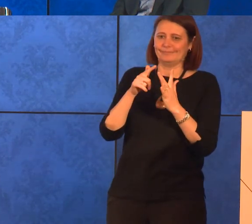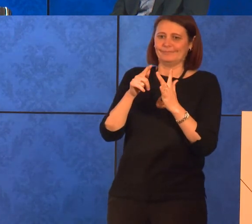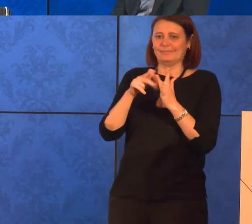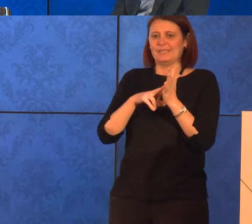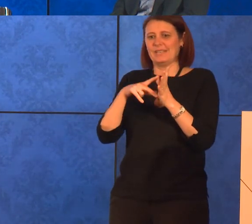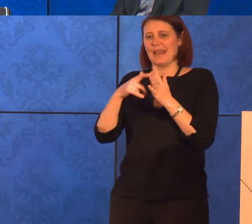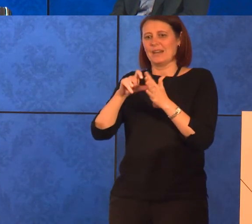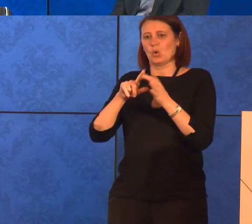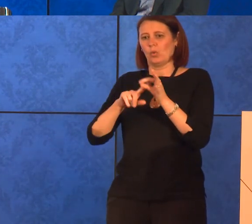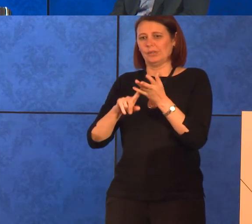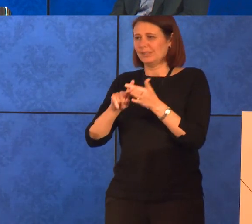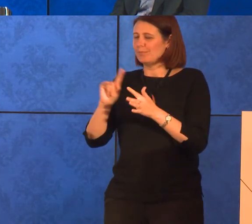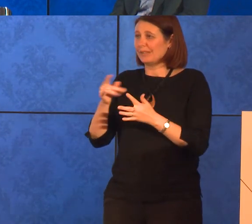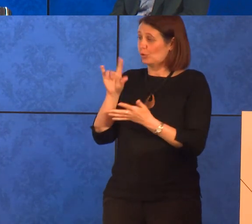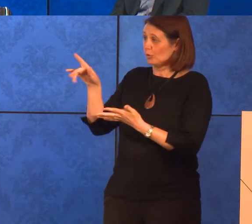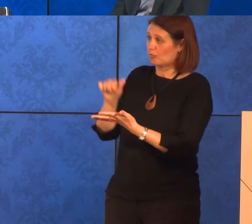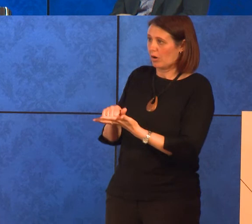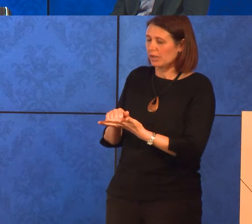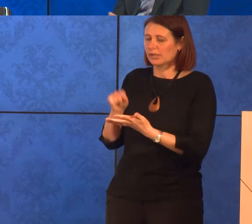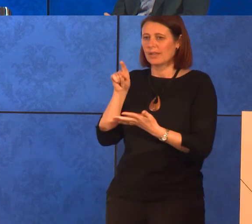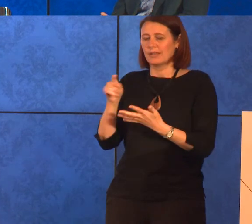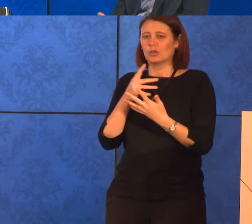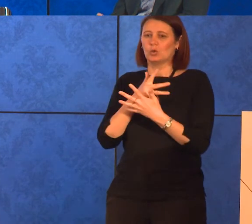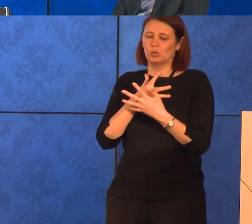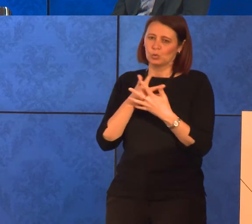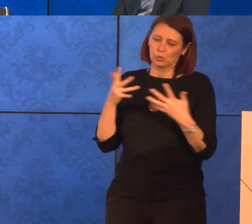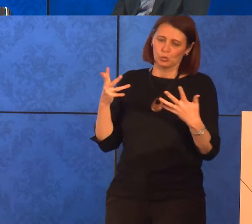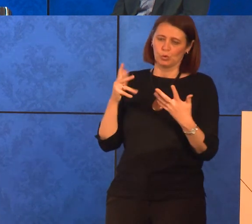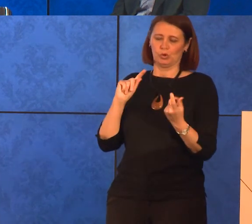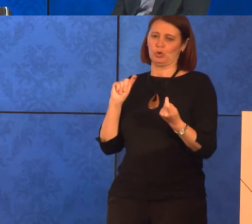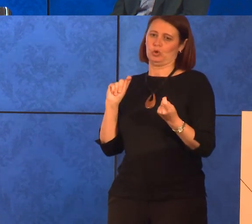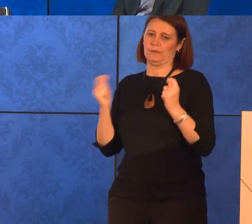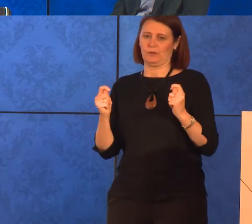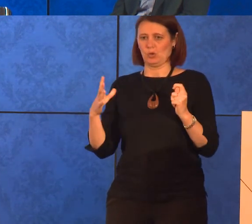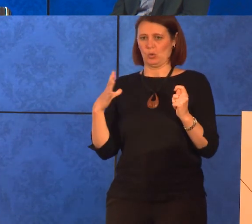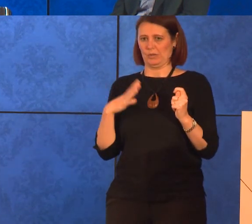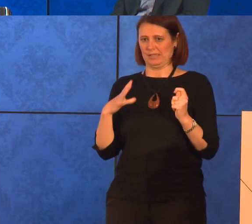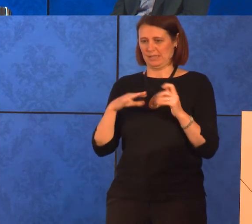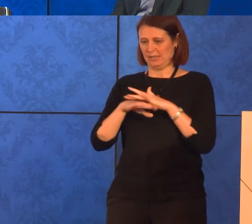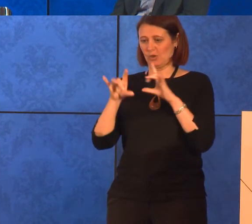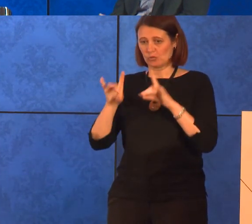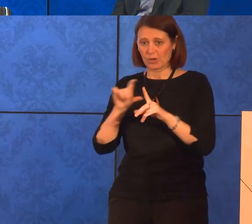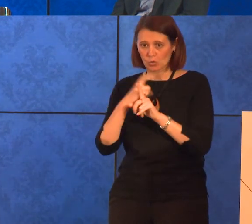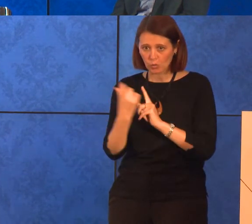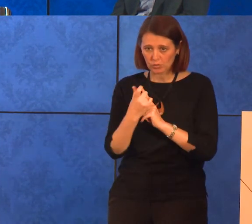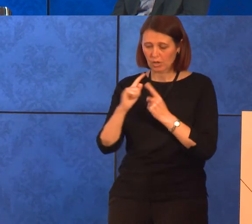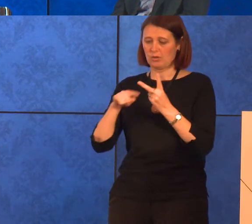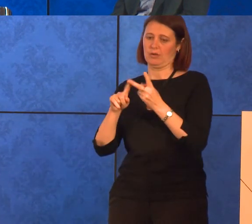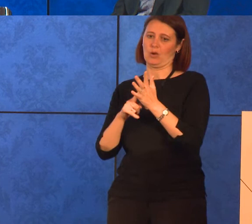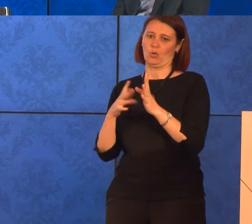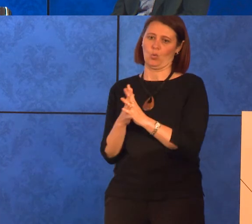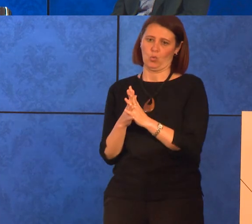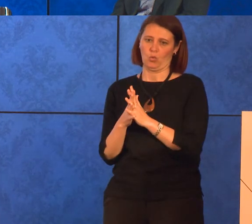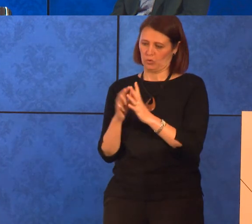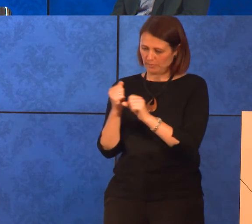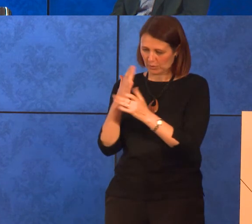I think you're absolutely right, and I think there's a huge, huge, huge shift that we need in Australian culture and law to